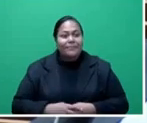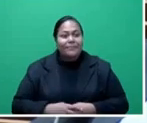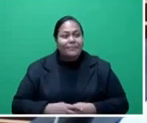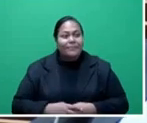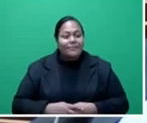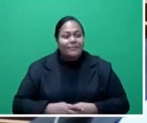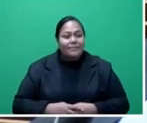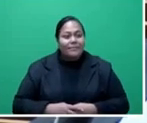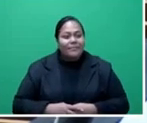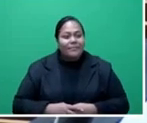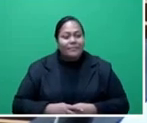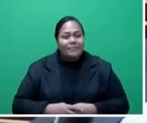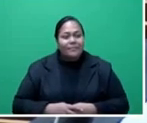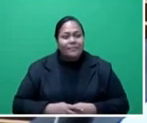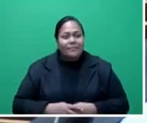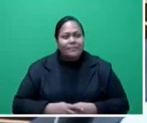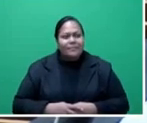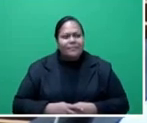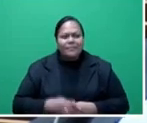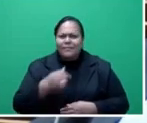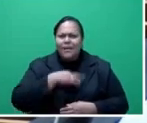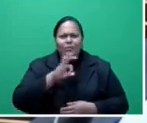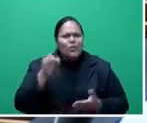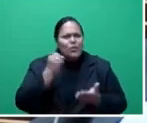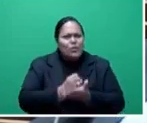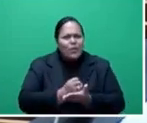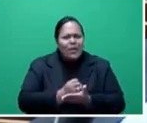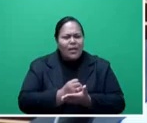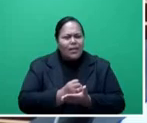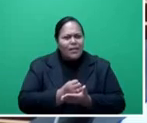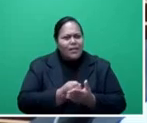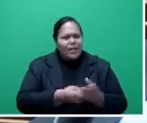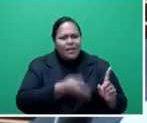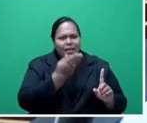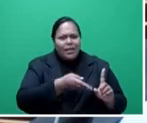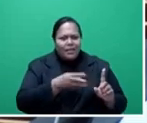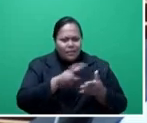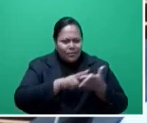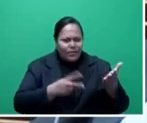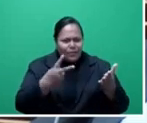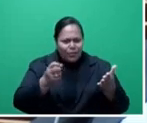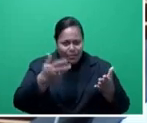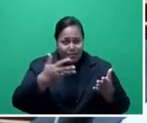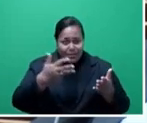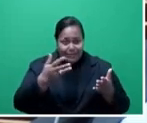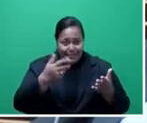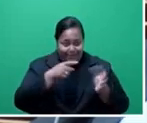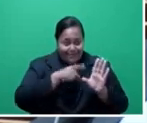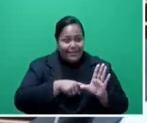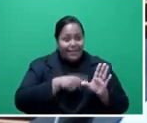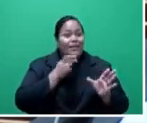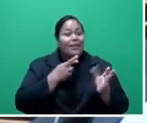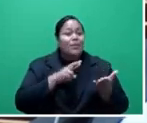I'm not even sure if Professor Parliament and Prasad actually read the 2019 annual report. I'm sure he didn't, because there's so